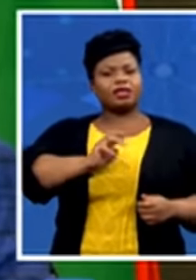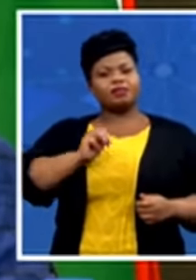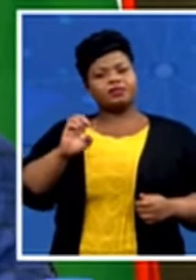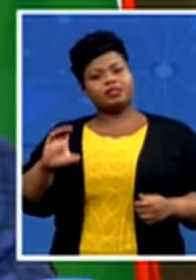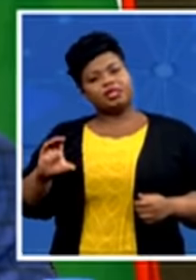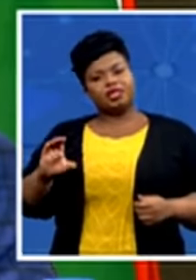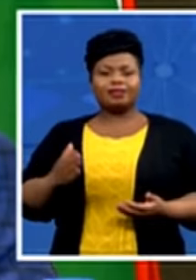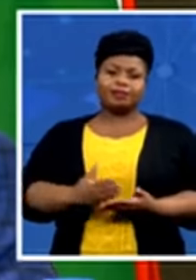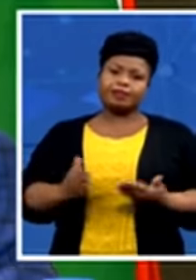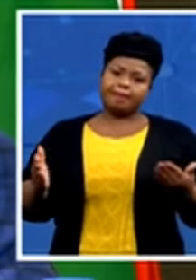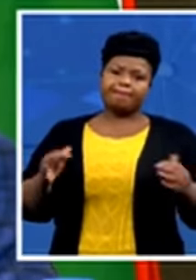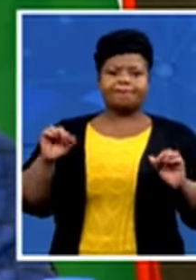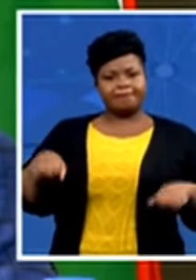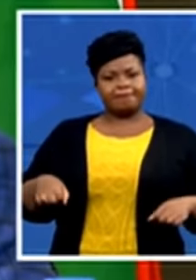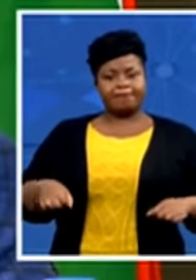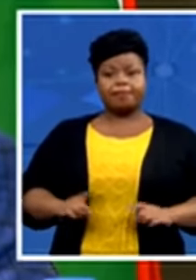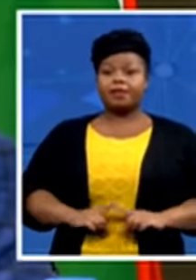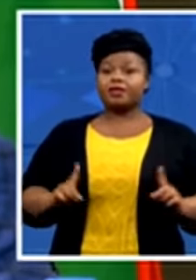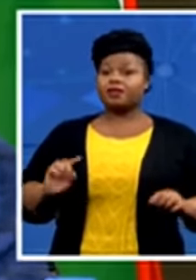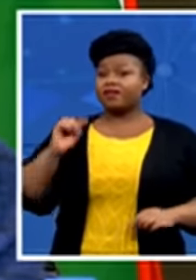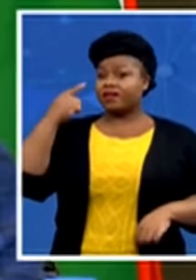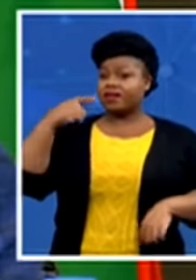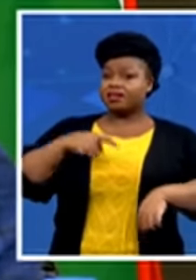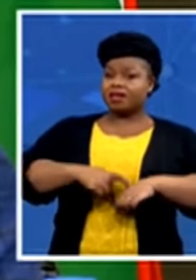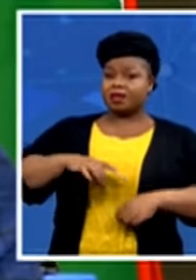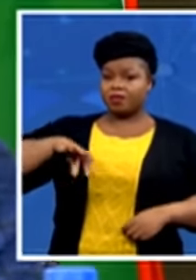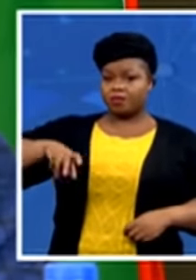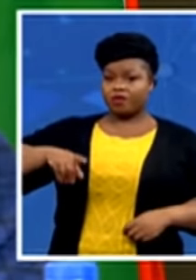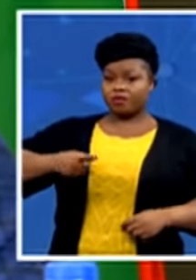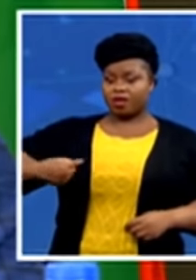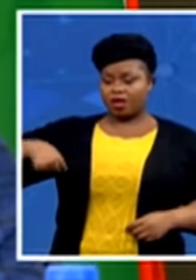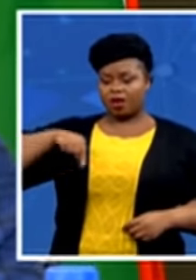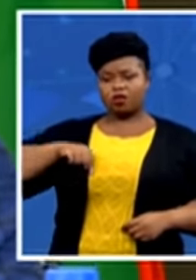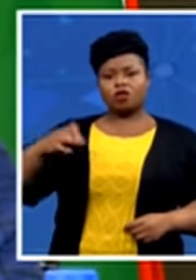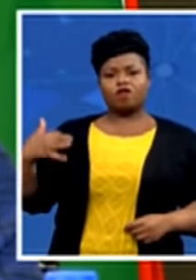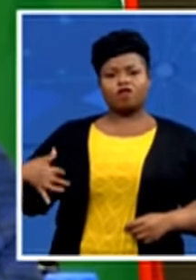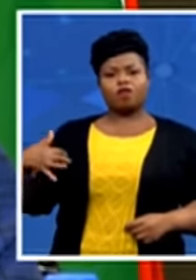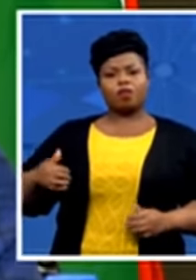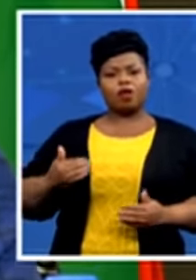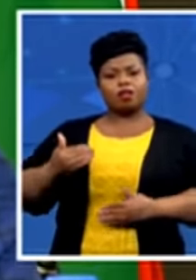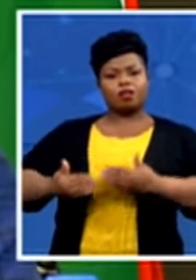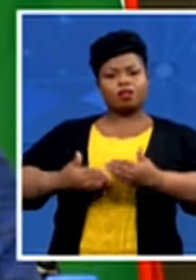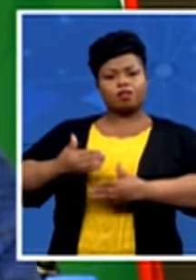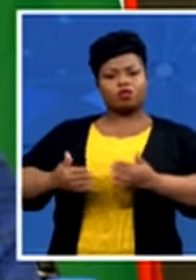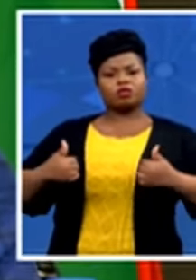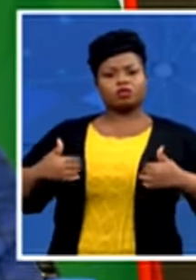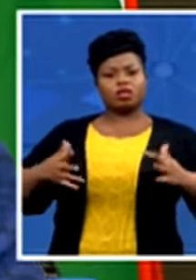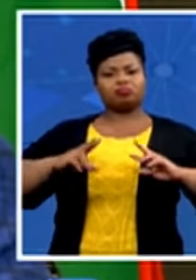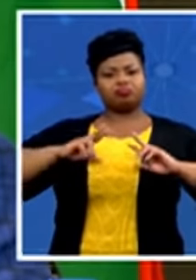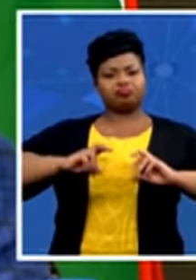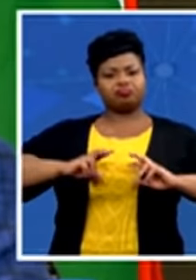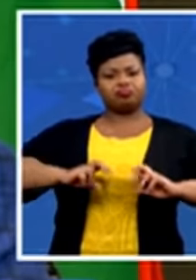for the first time in our province that there's a formal process to conduct investigations into corruption